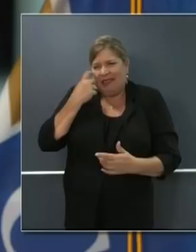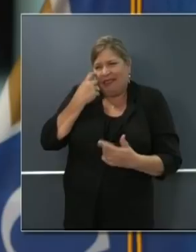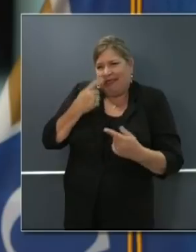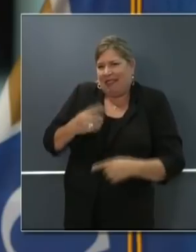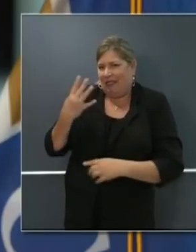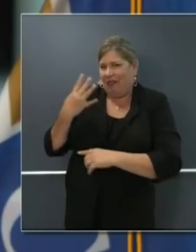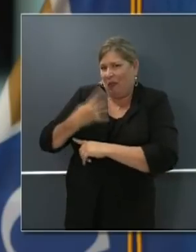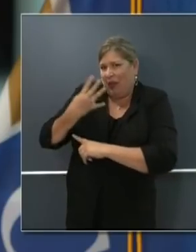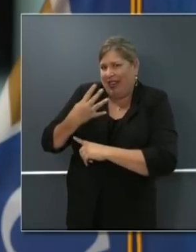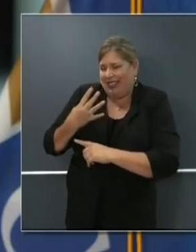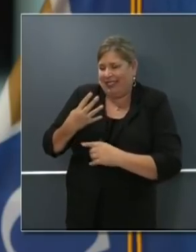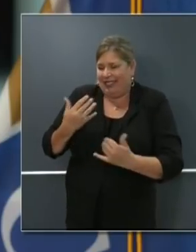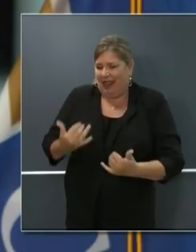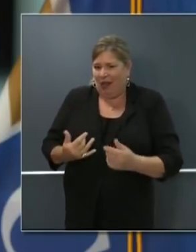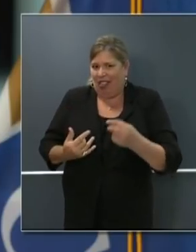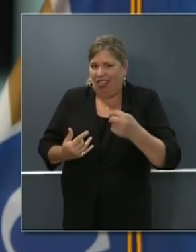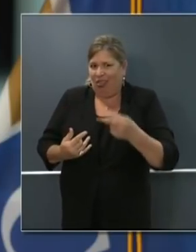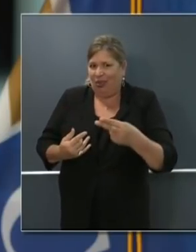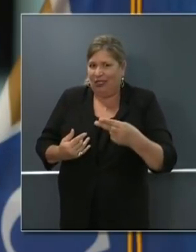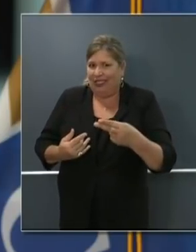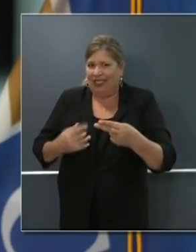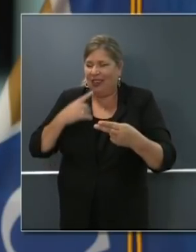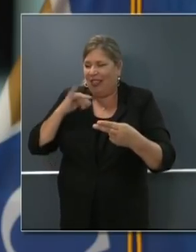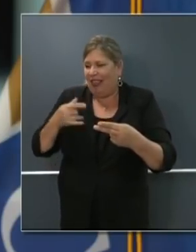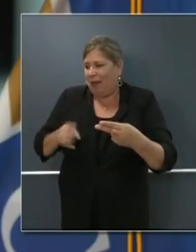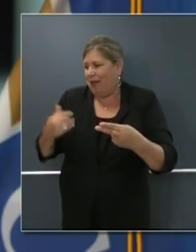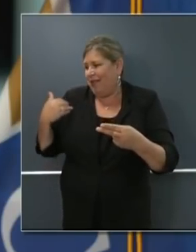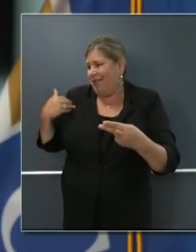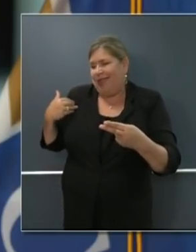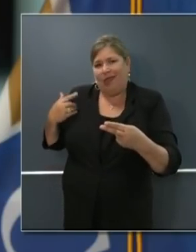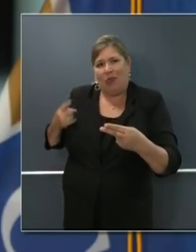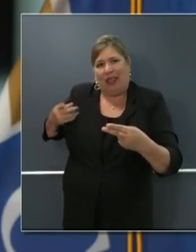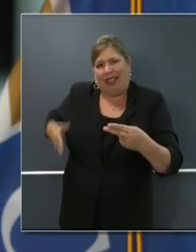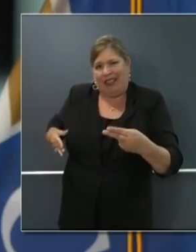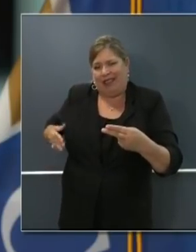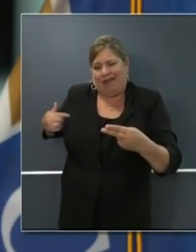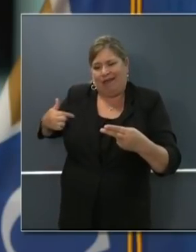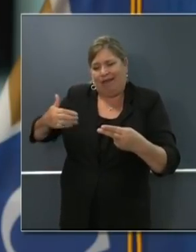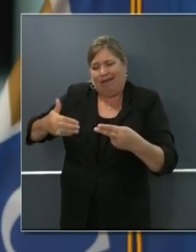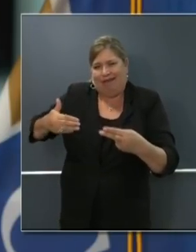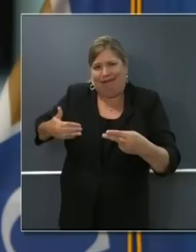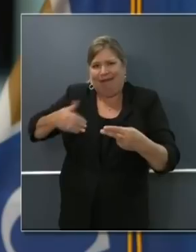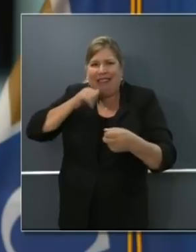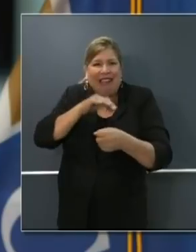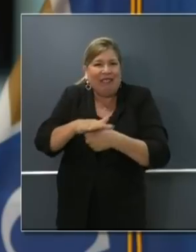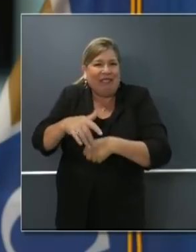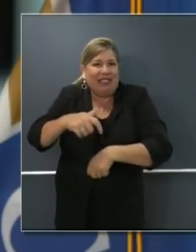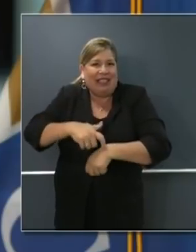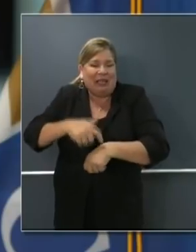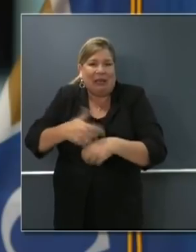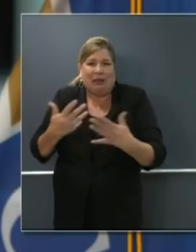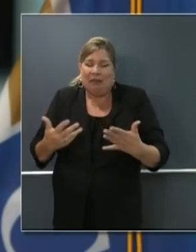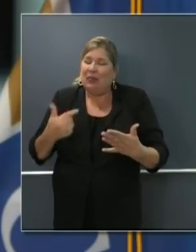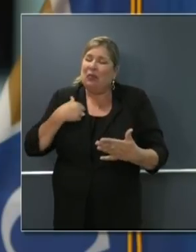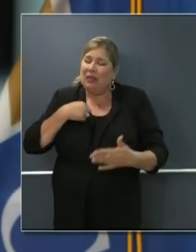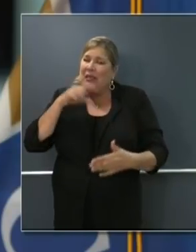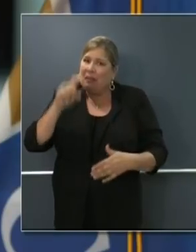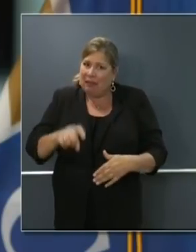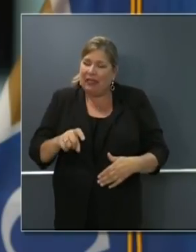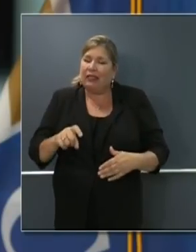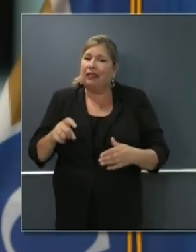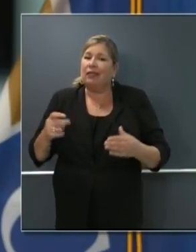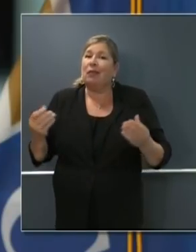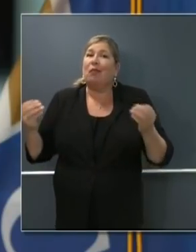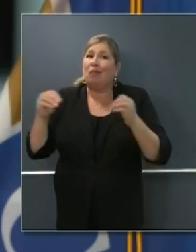basis. Remember, it's Thursday, and this is through the weekend. And again, I maintain that we have to do a lot more on